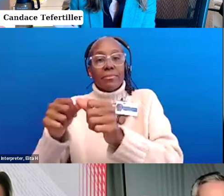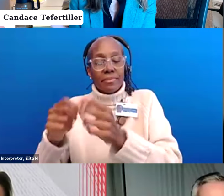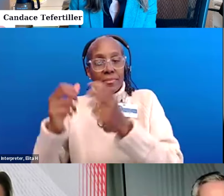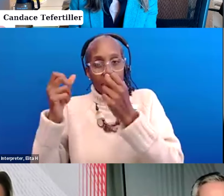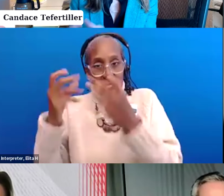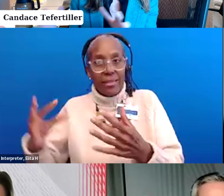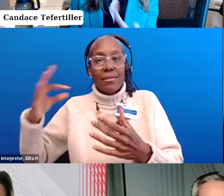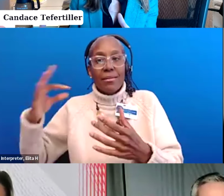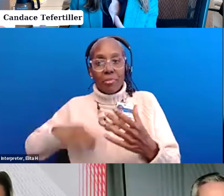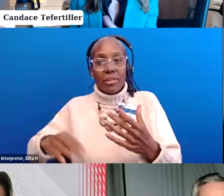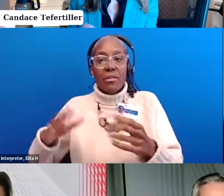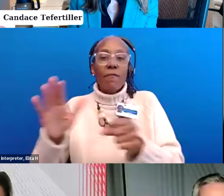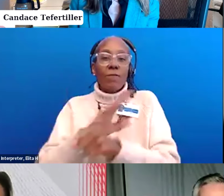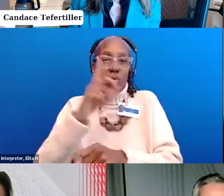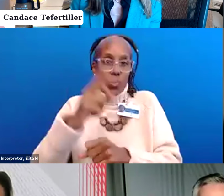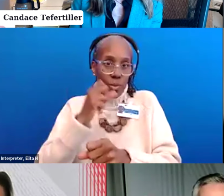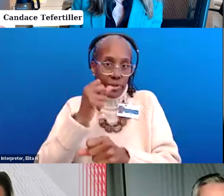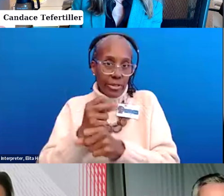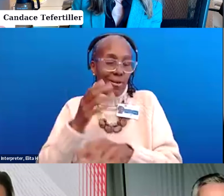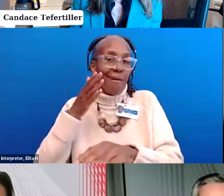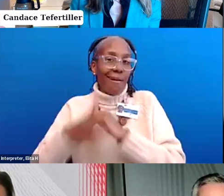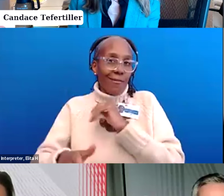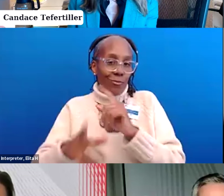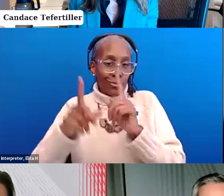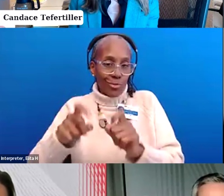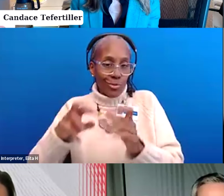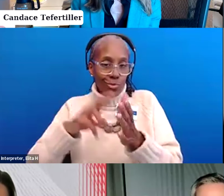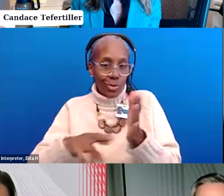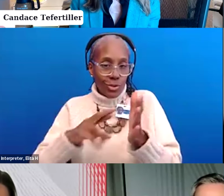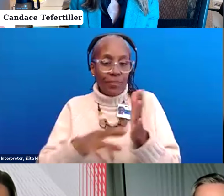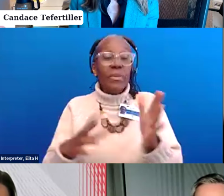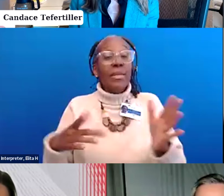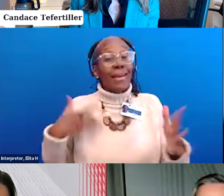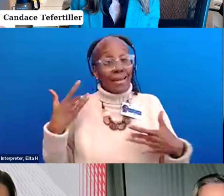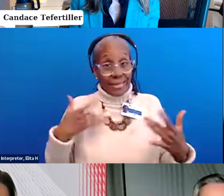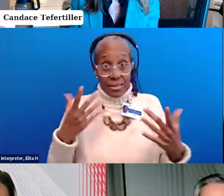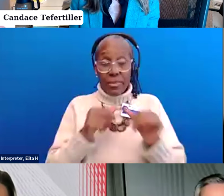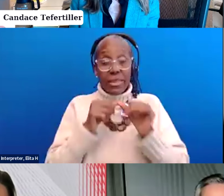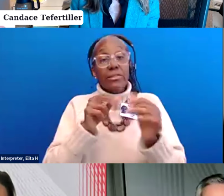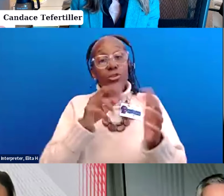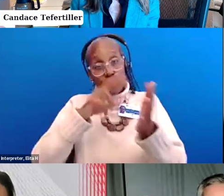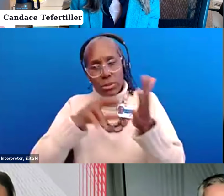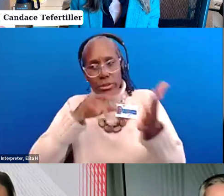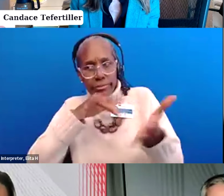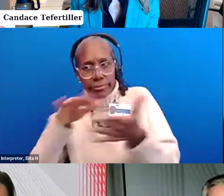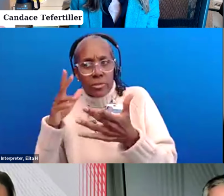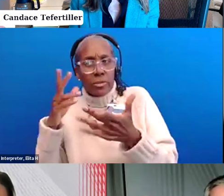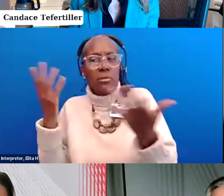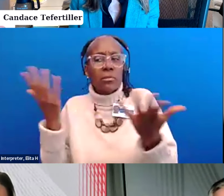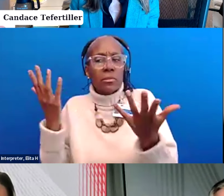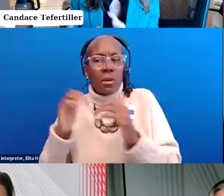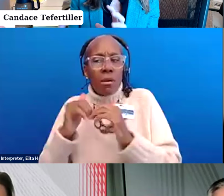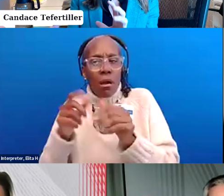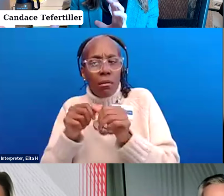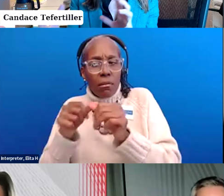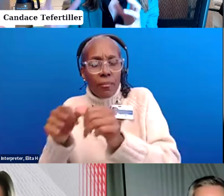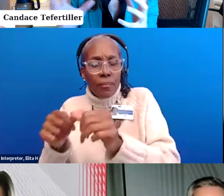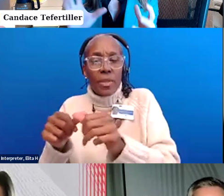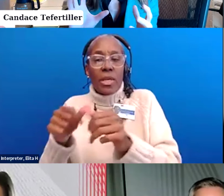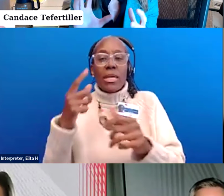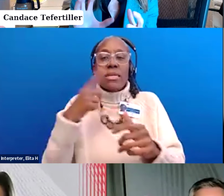of those benefits a full year after the trial. So I'm excited about continued research in that area. I think it does tell us